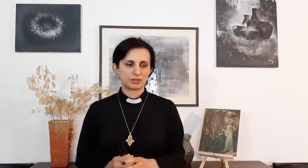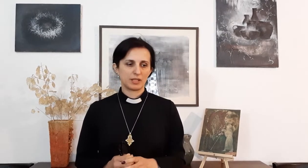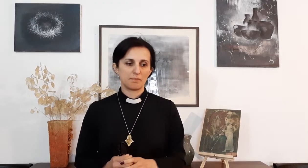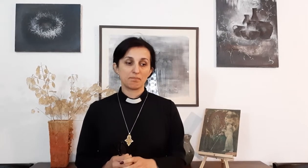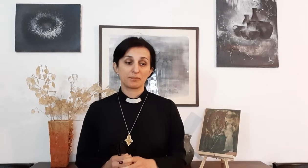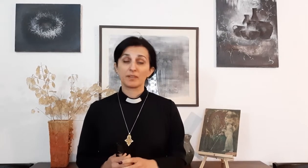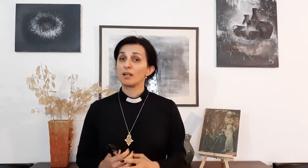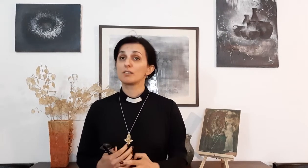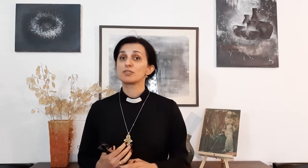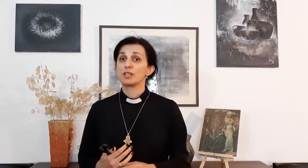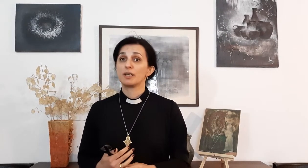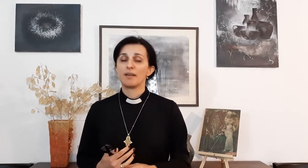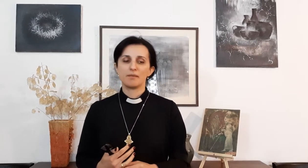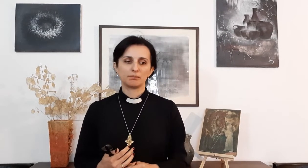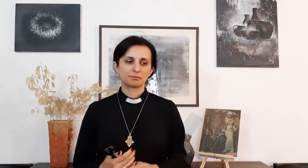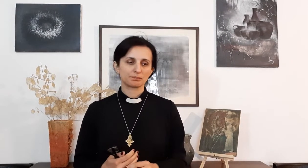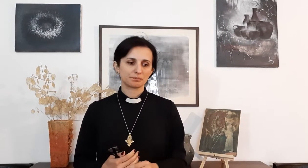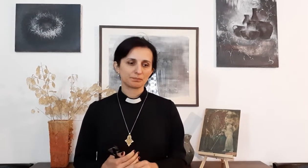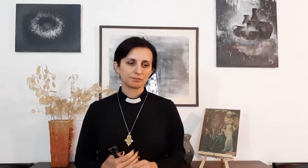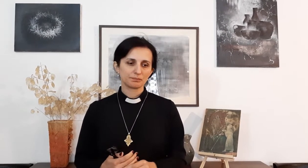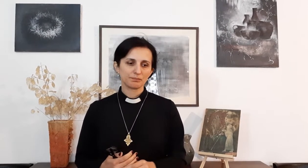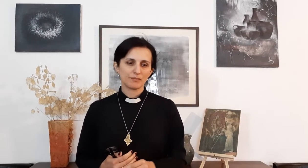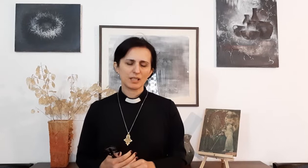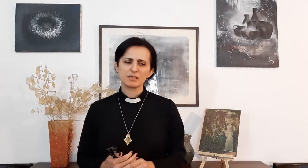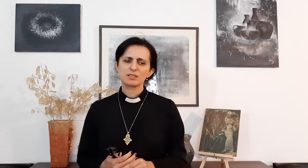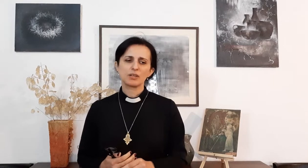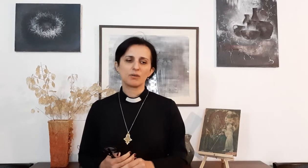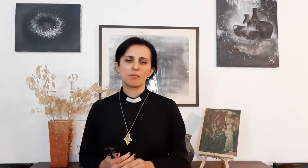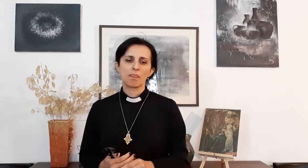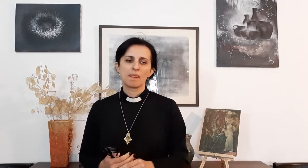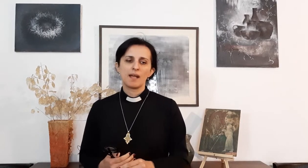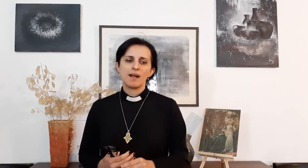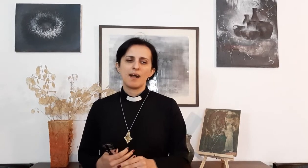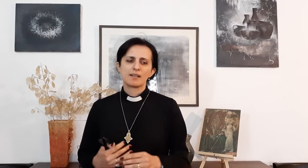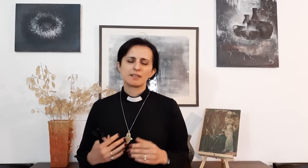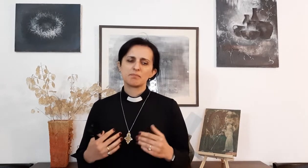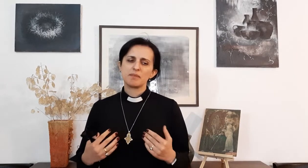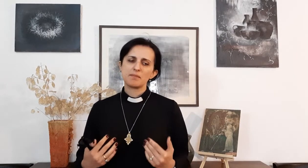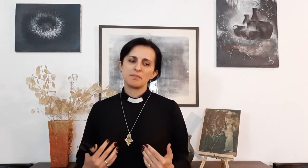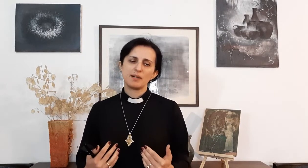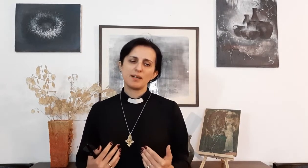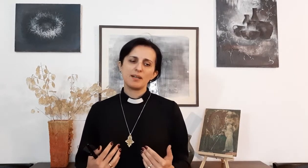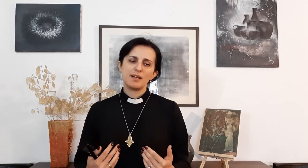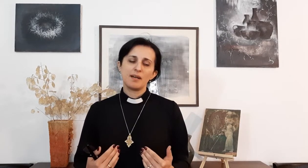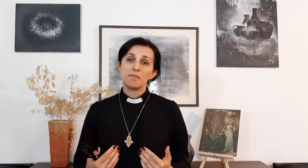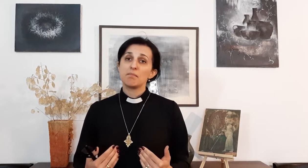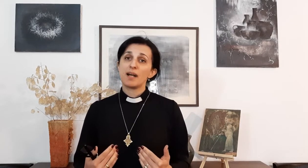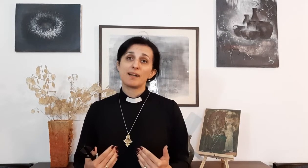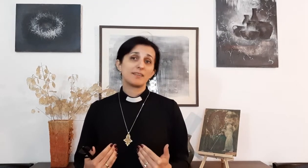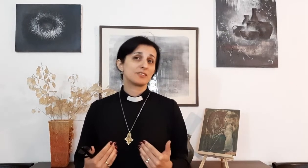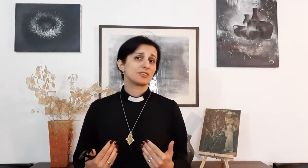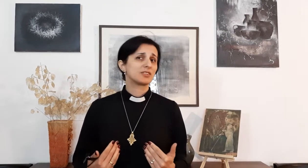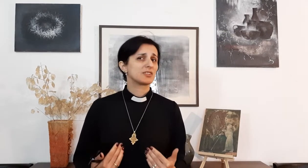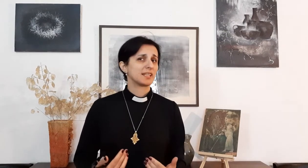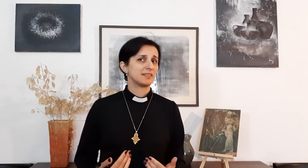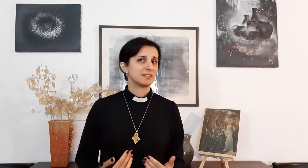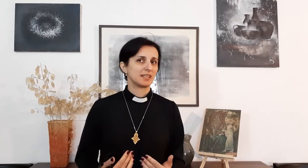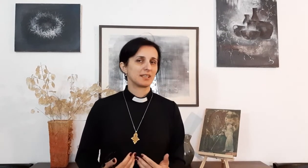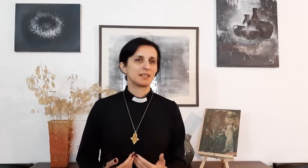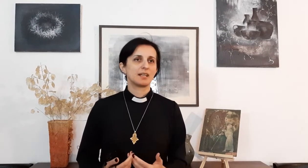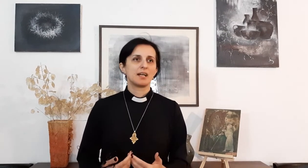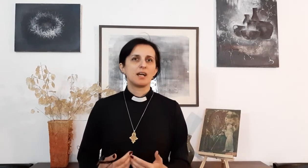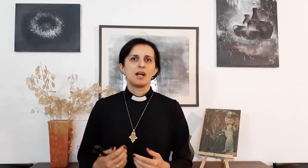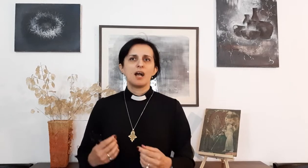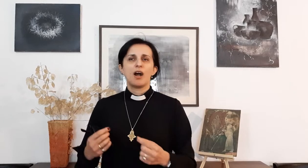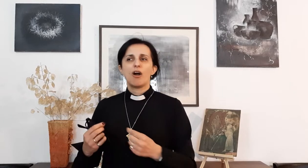Orthodox culture here. So I remember my